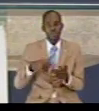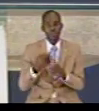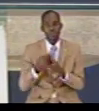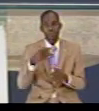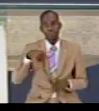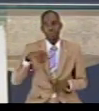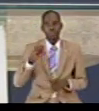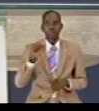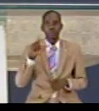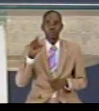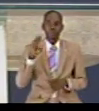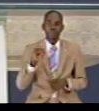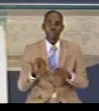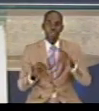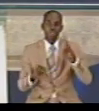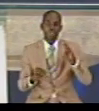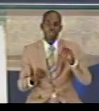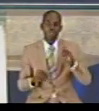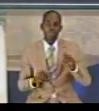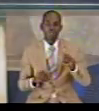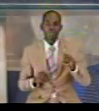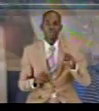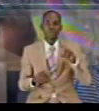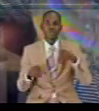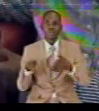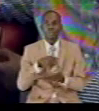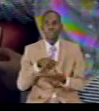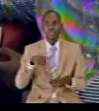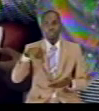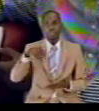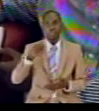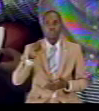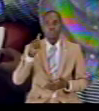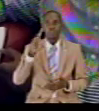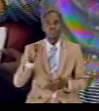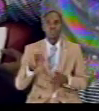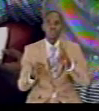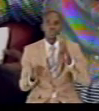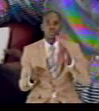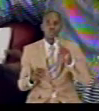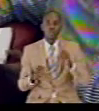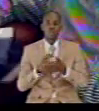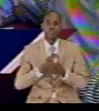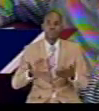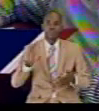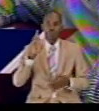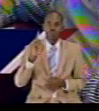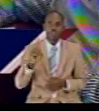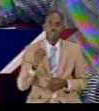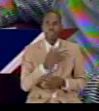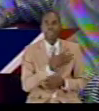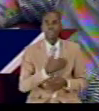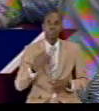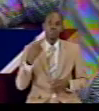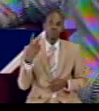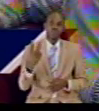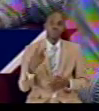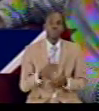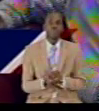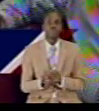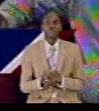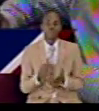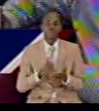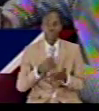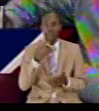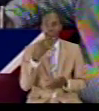61, Psalm 61, reading from verses 1 and 2. It